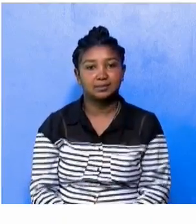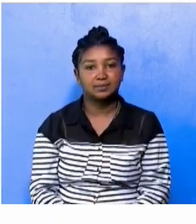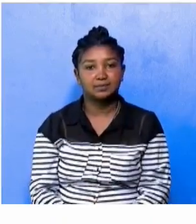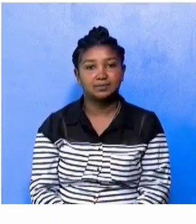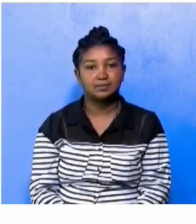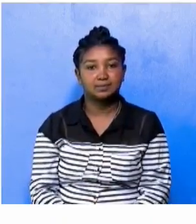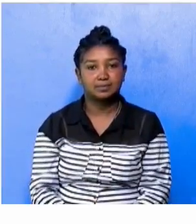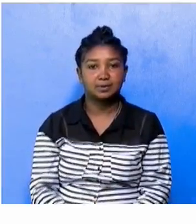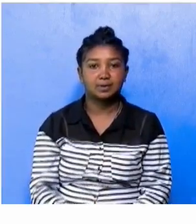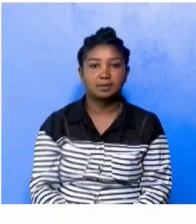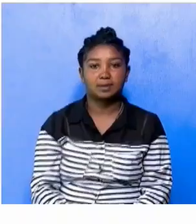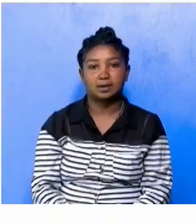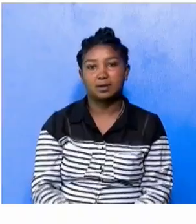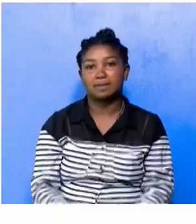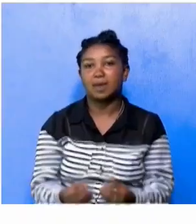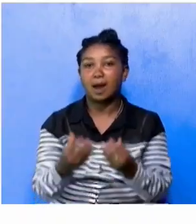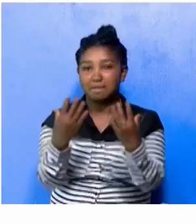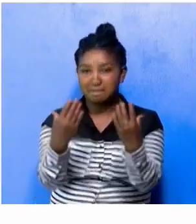passive,